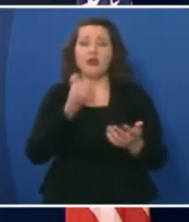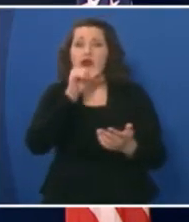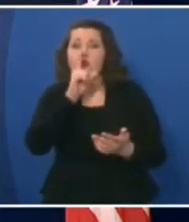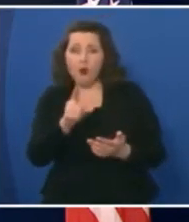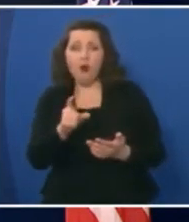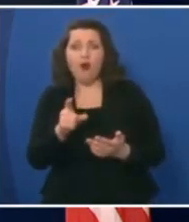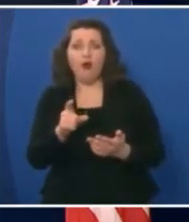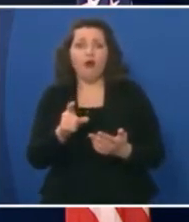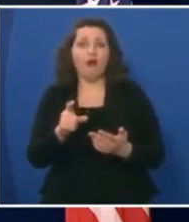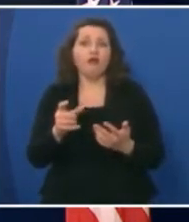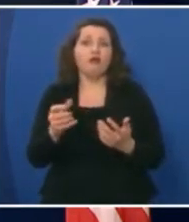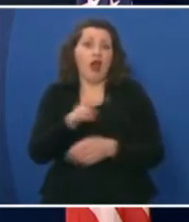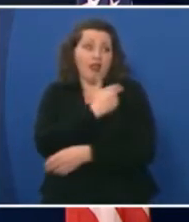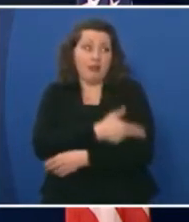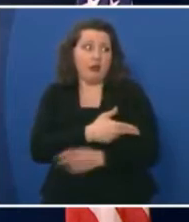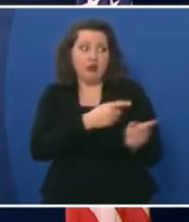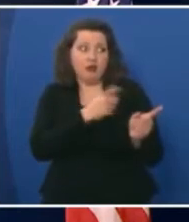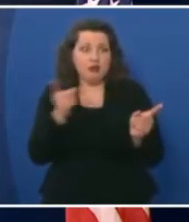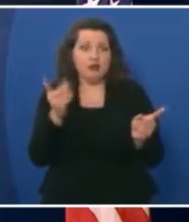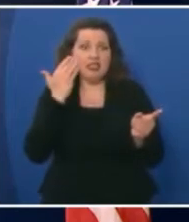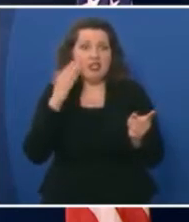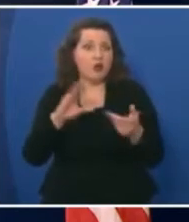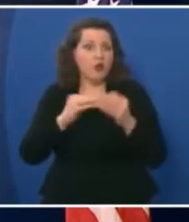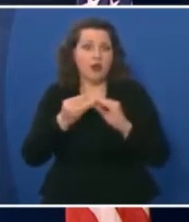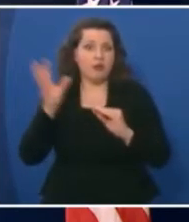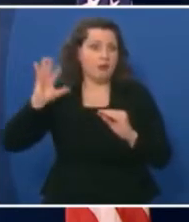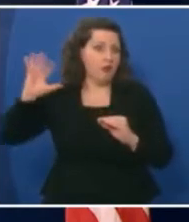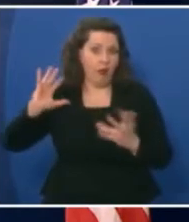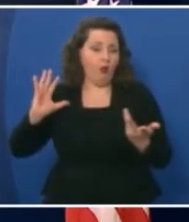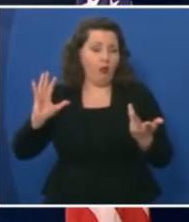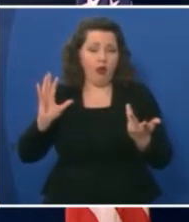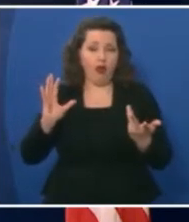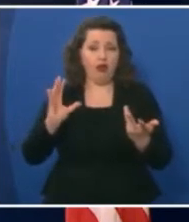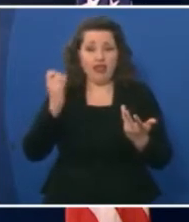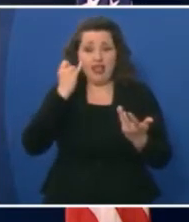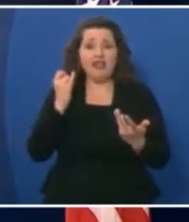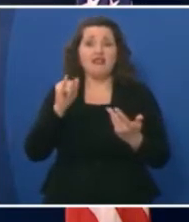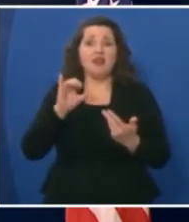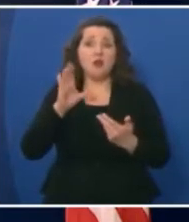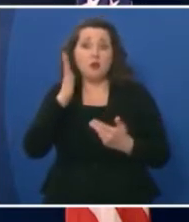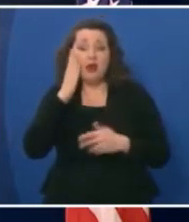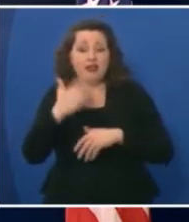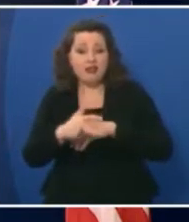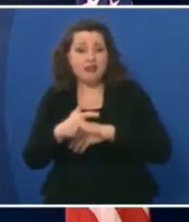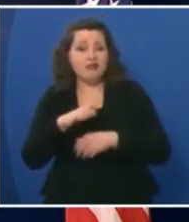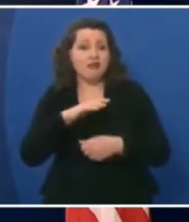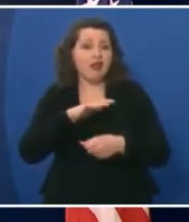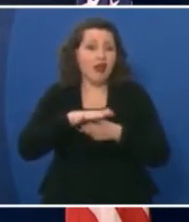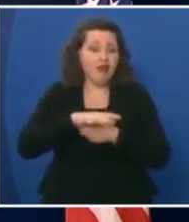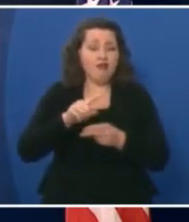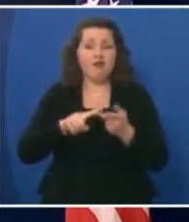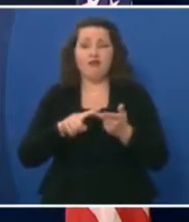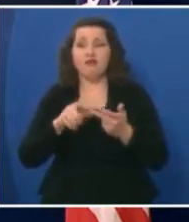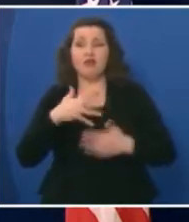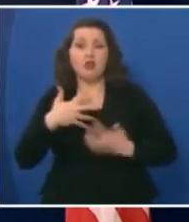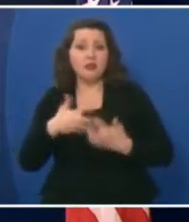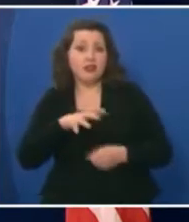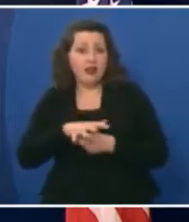the capacity of our hospital systems to deal with a unknown pandemic. And so in